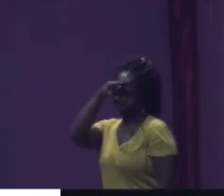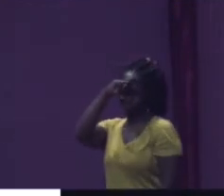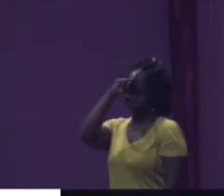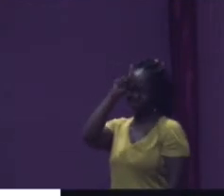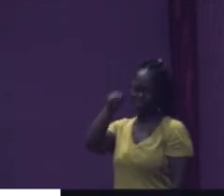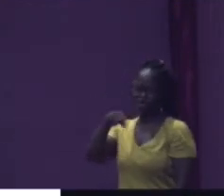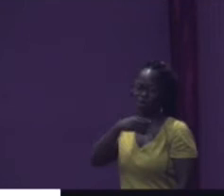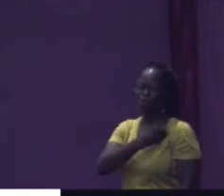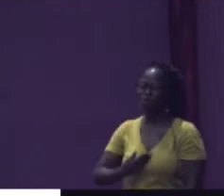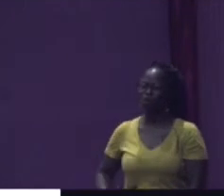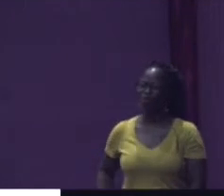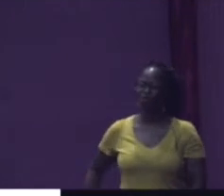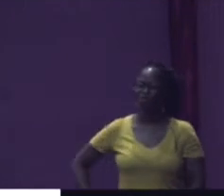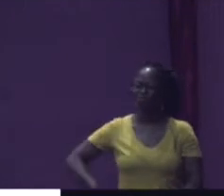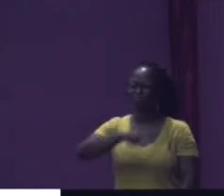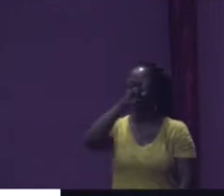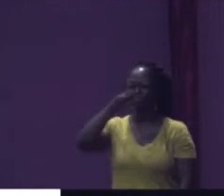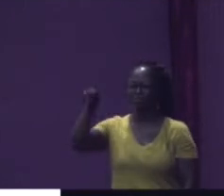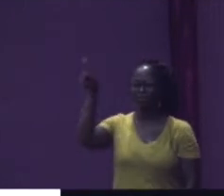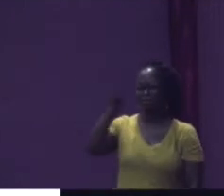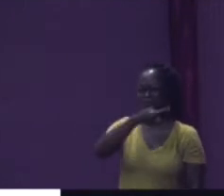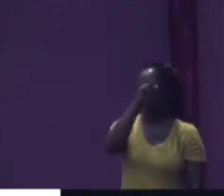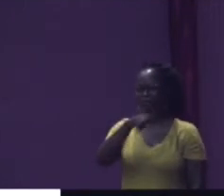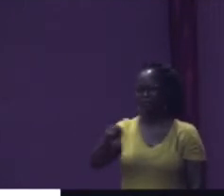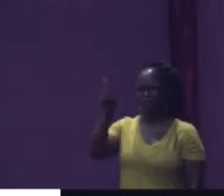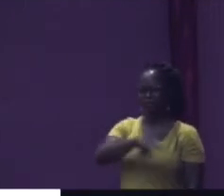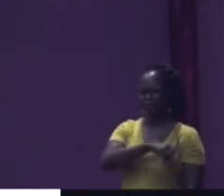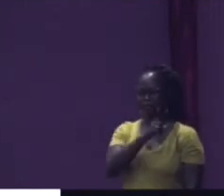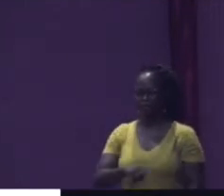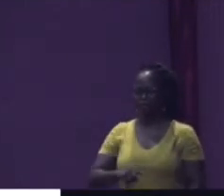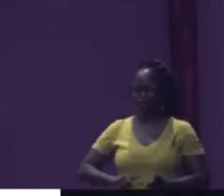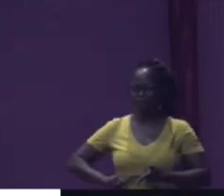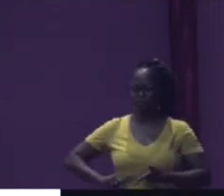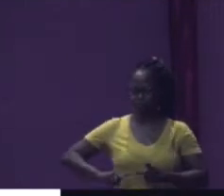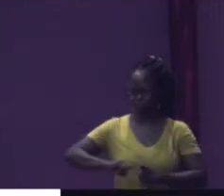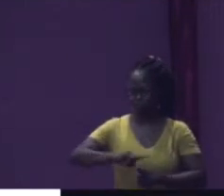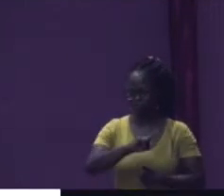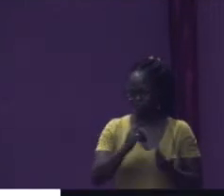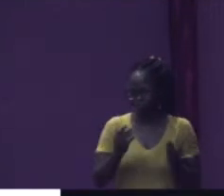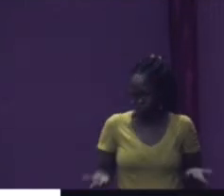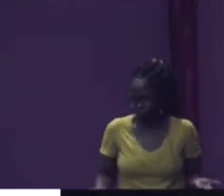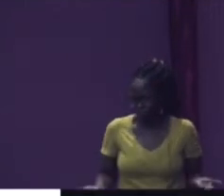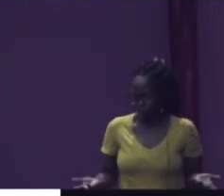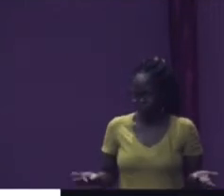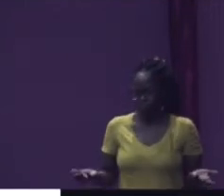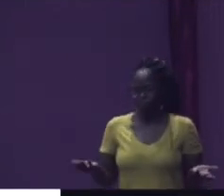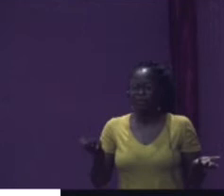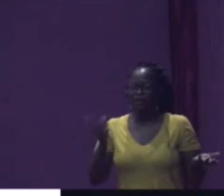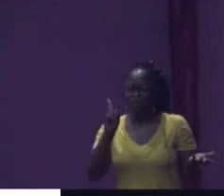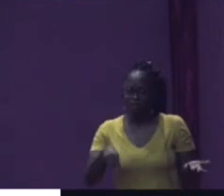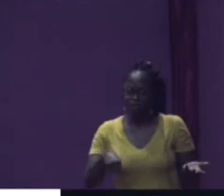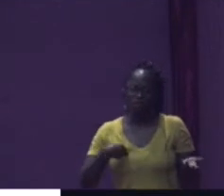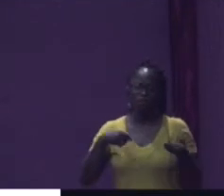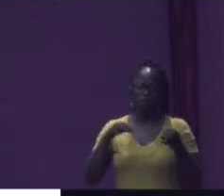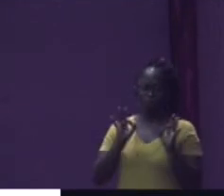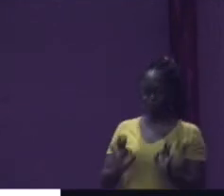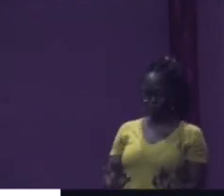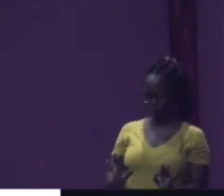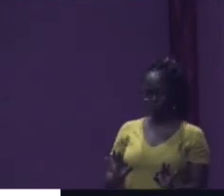in shambles, so it probably would not be enforced. But these